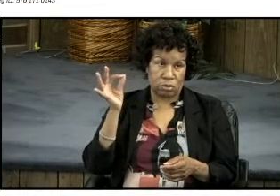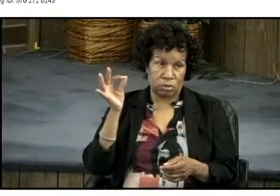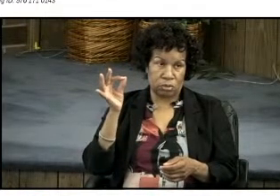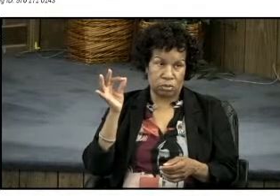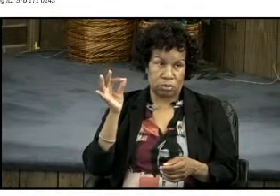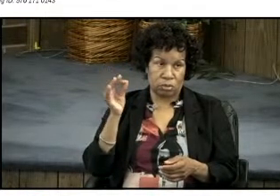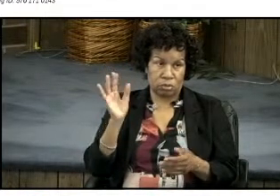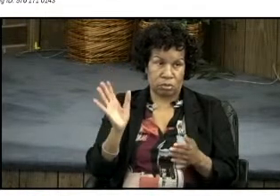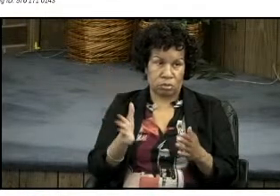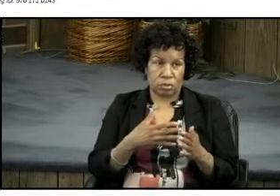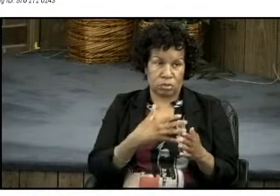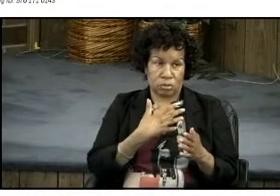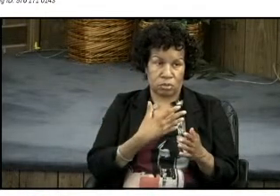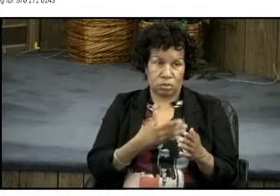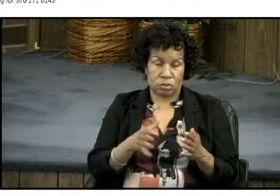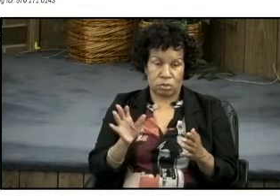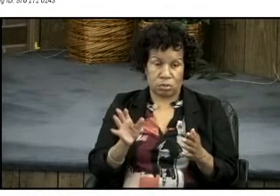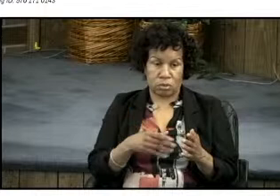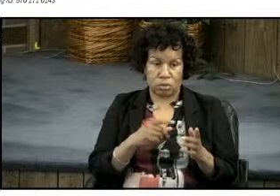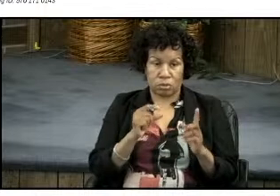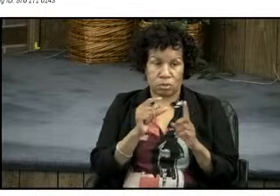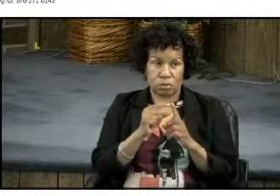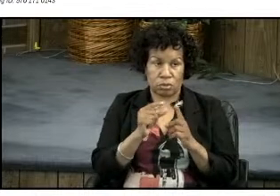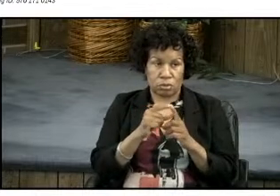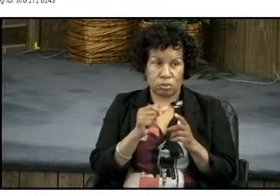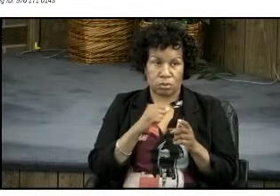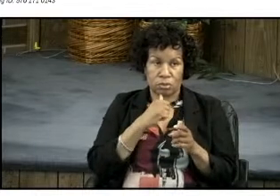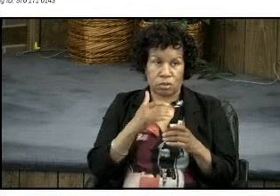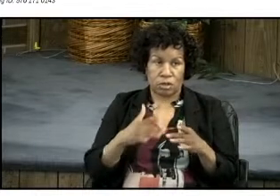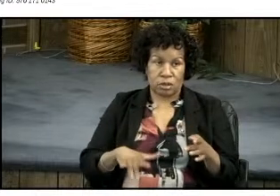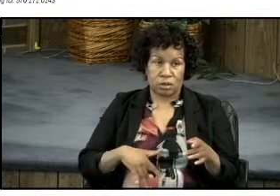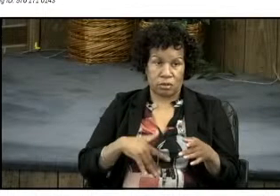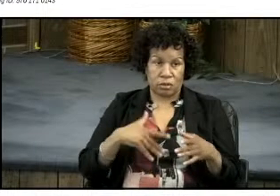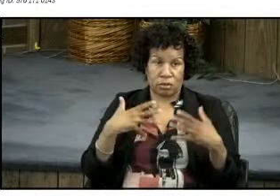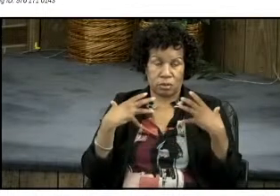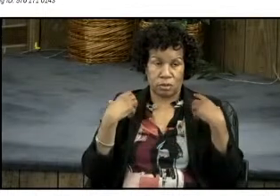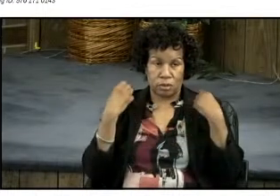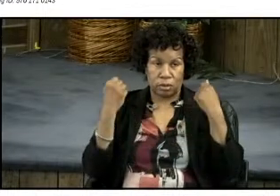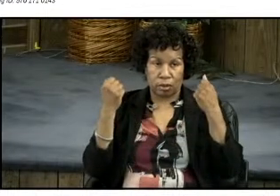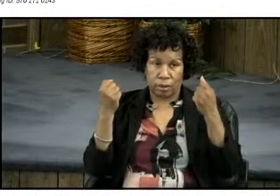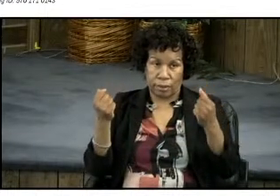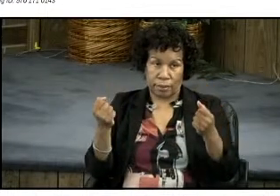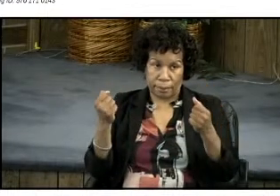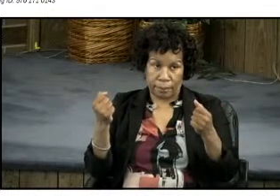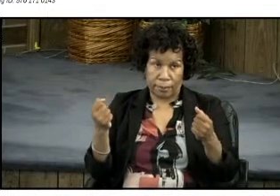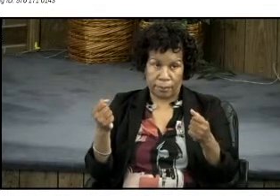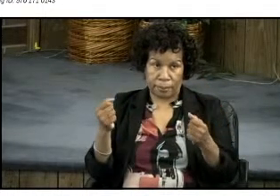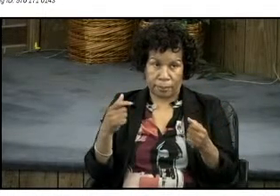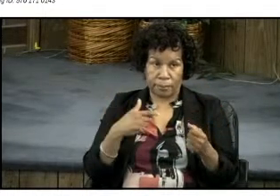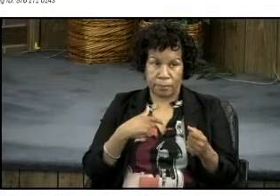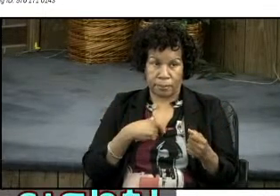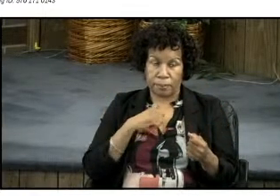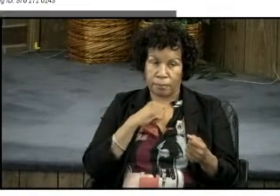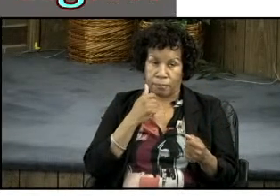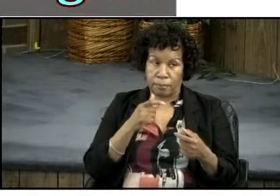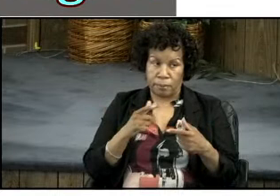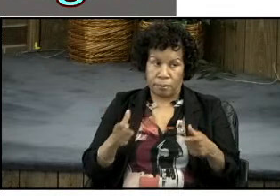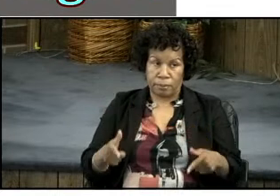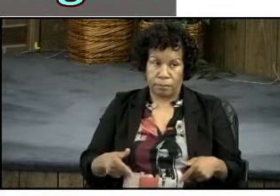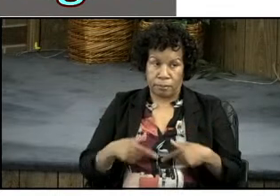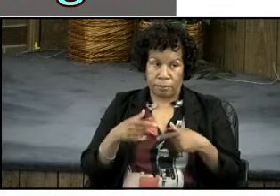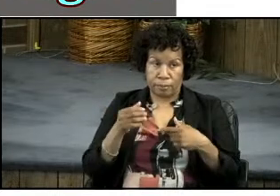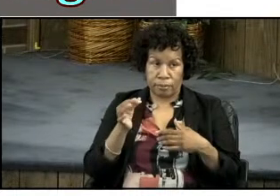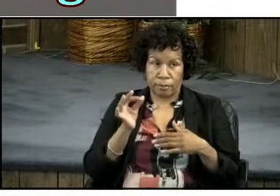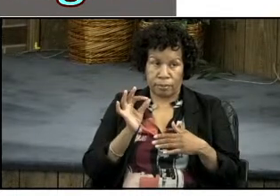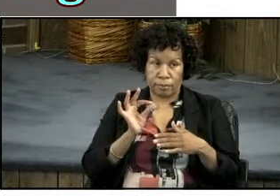I sang the words, but I didn't feel the power because I didn't live the life. I've been